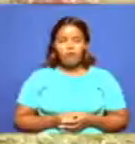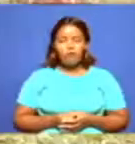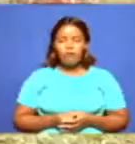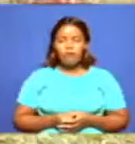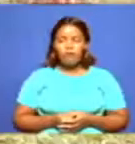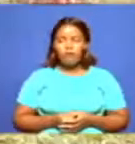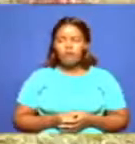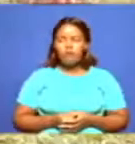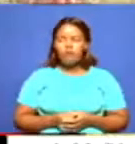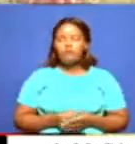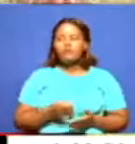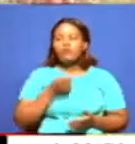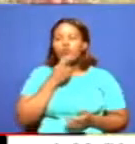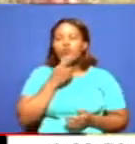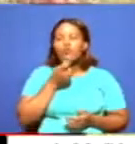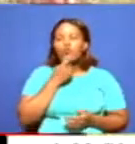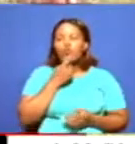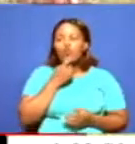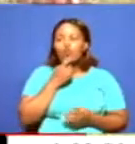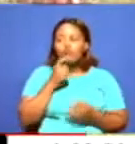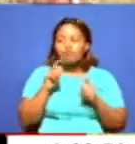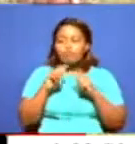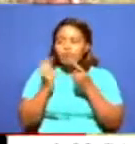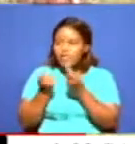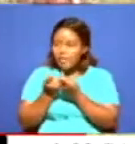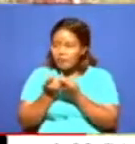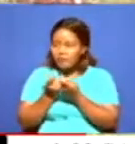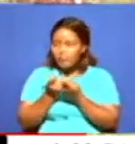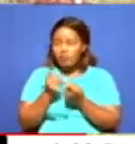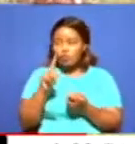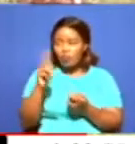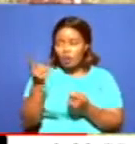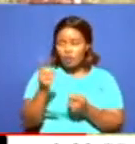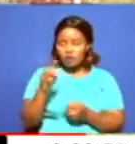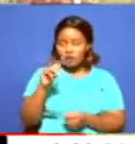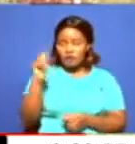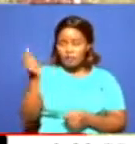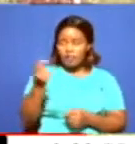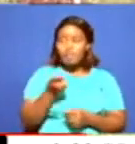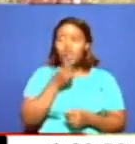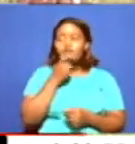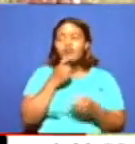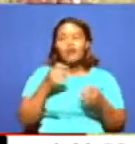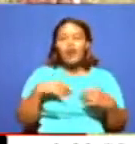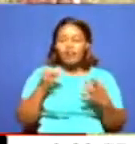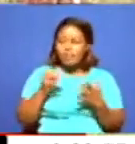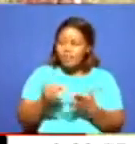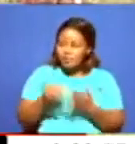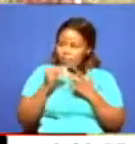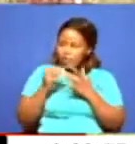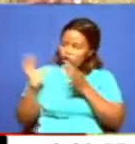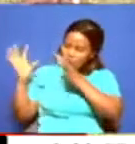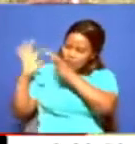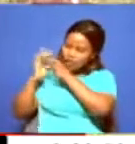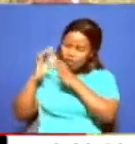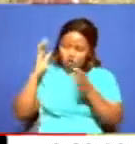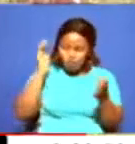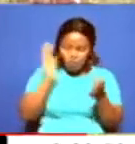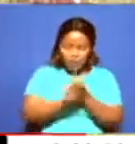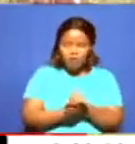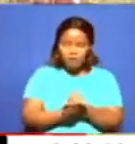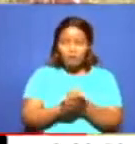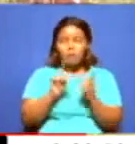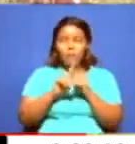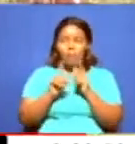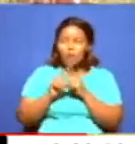The Luo community is regarded as one of the Kenyan communities with the most unique cultural practices and beliefs. And if we narrow down